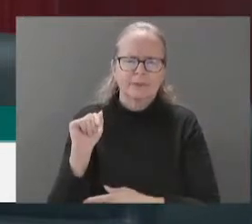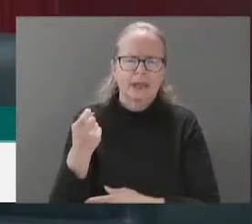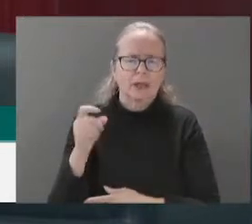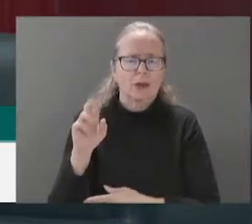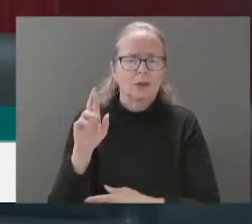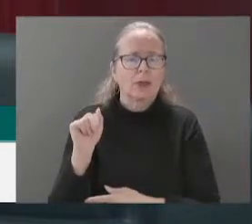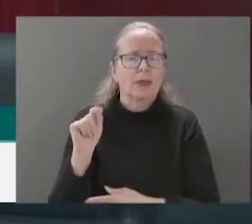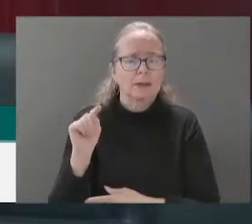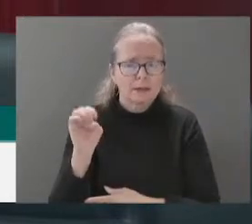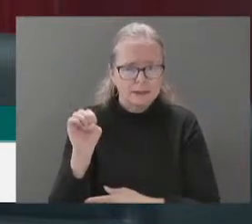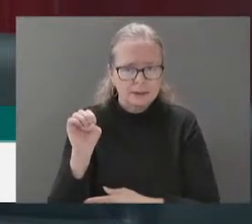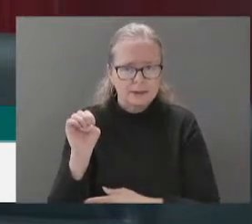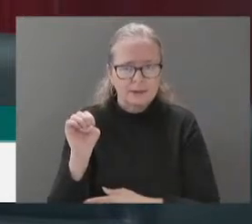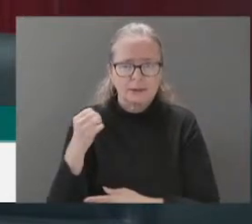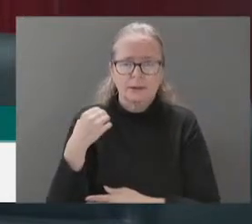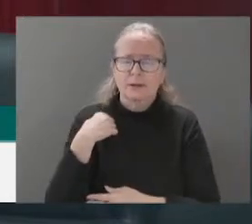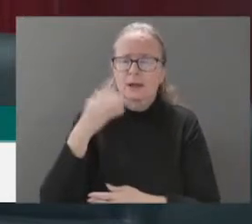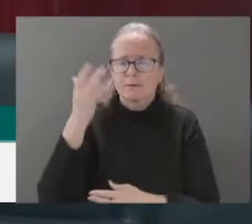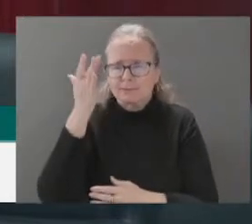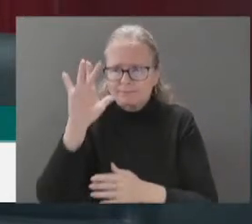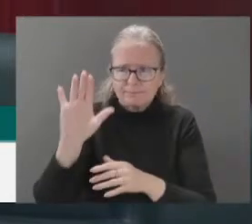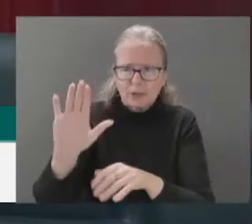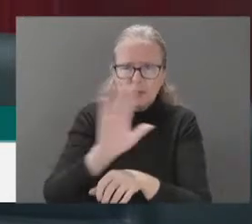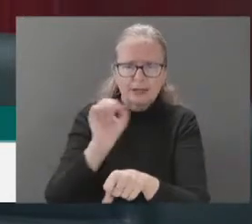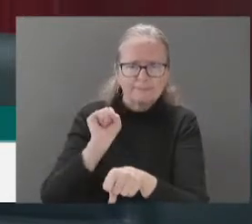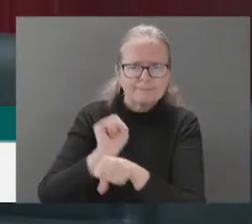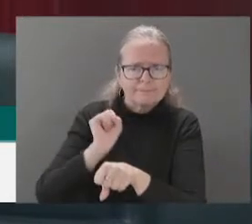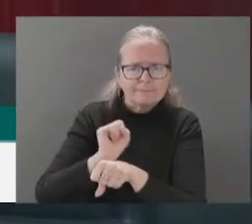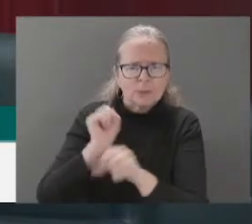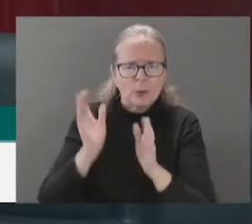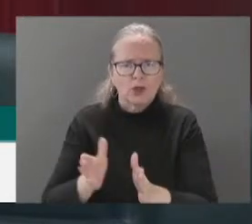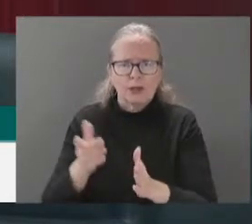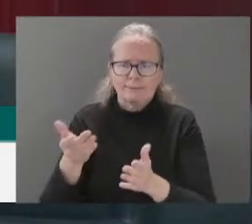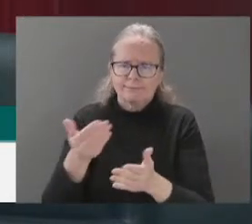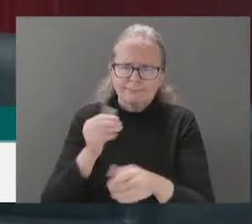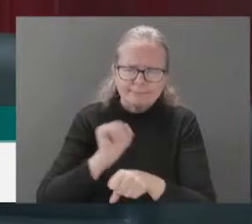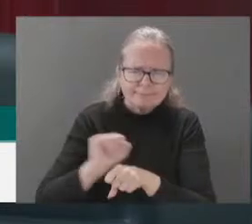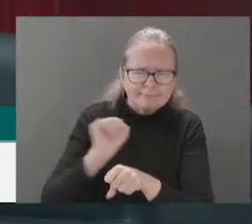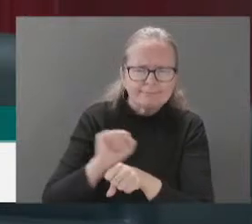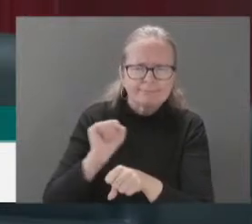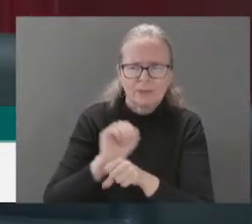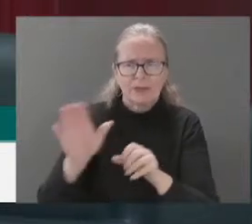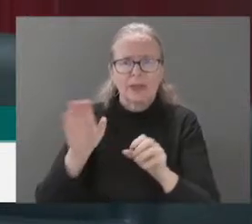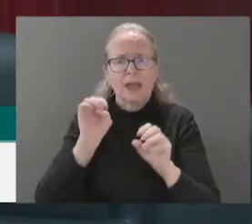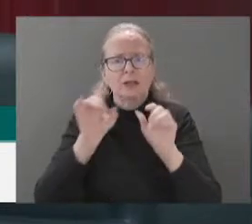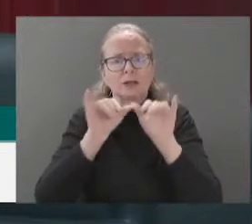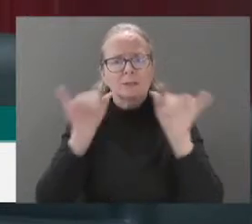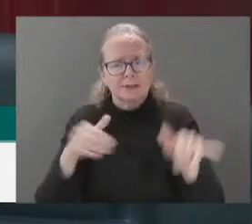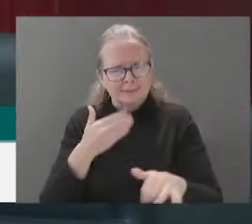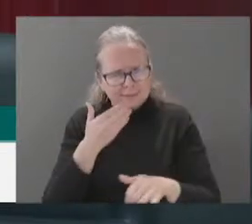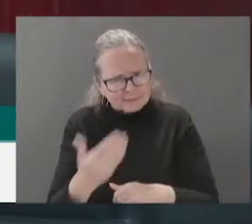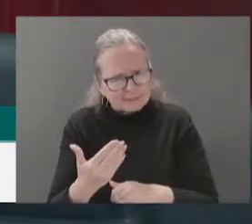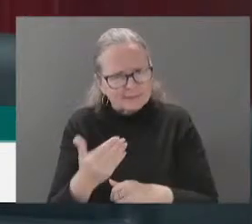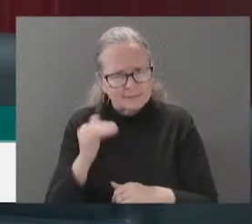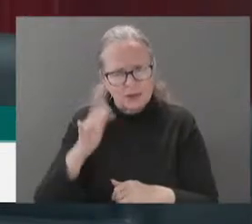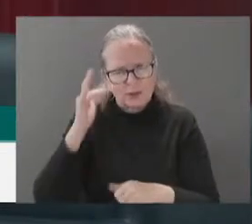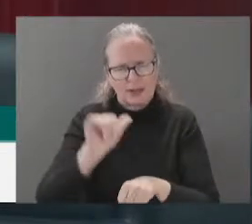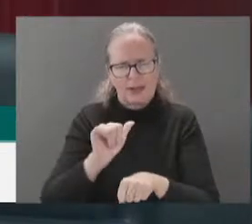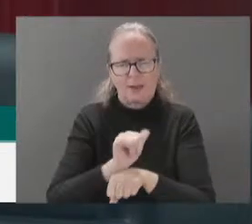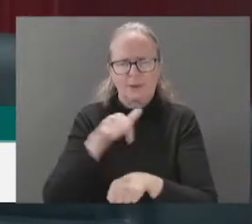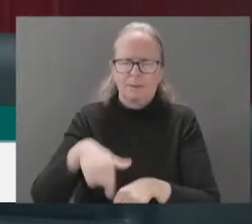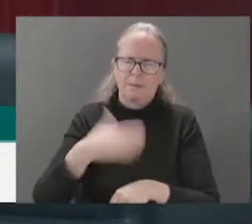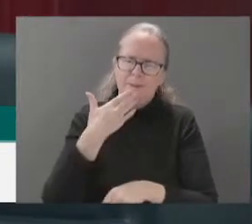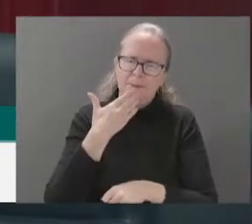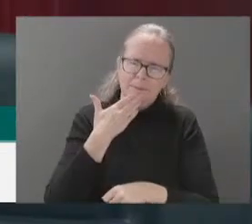a worldclass education system this is all part of the Alberta Advantage making our Province the best place to live work invest start or grow a